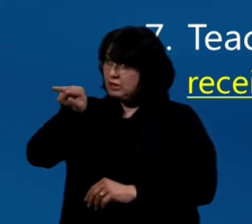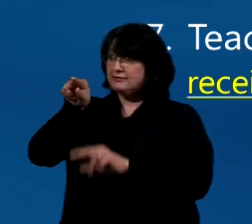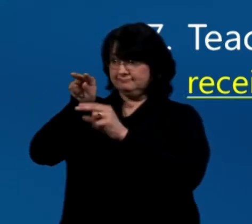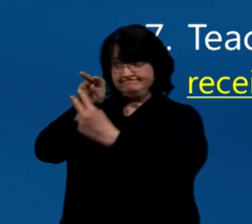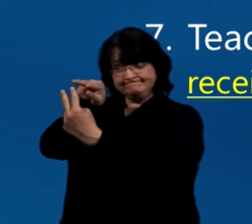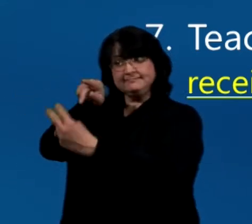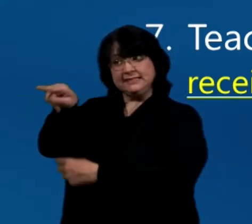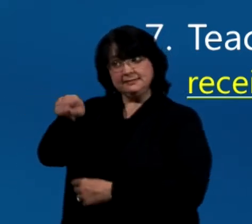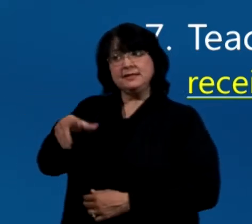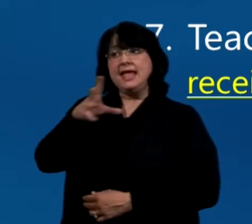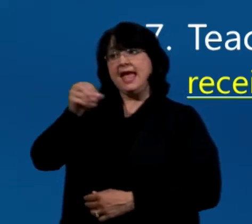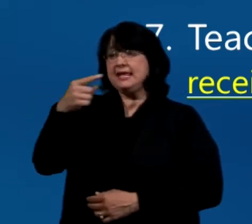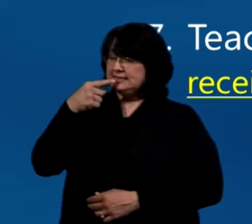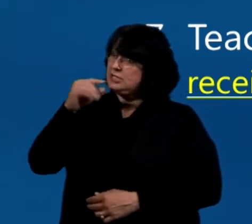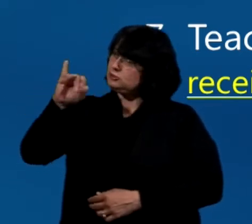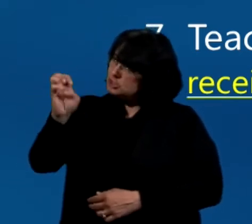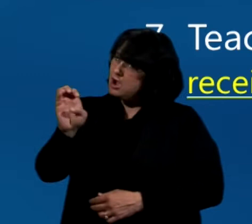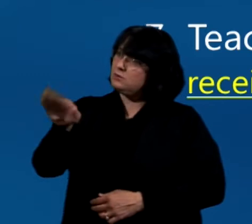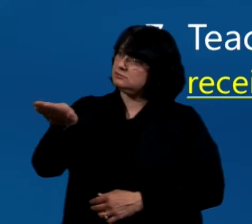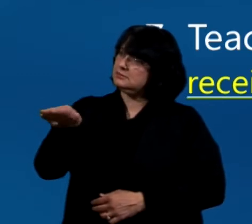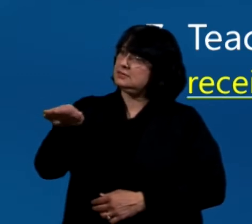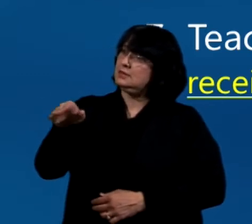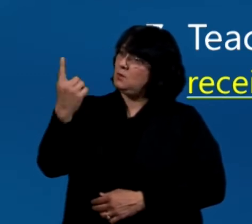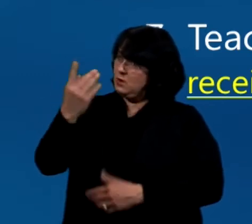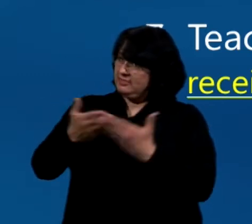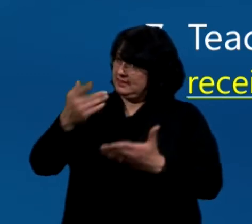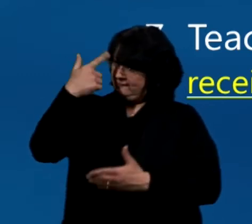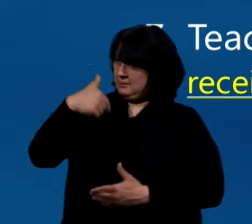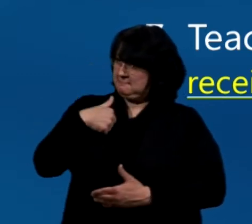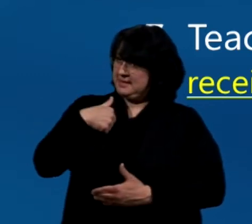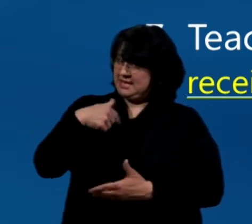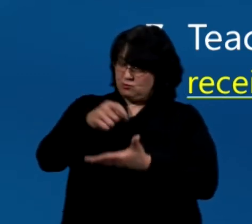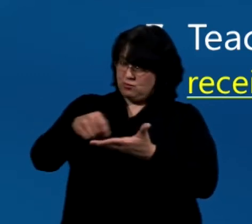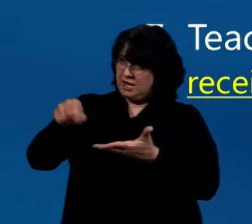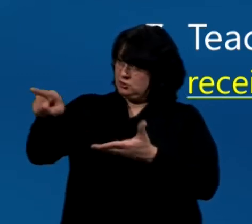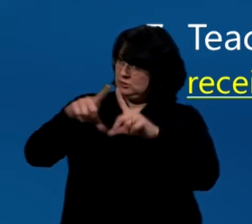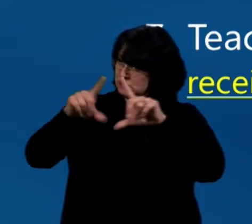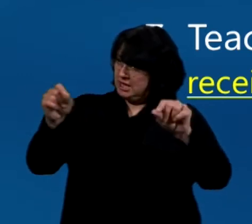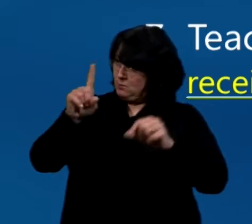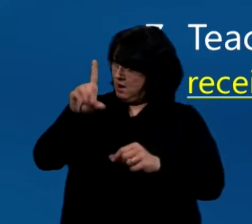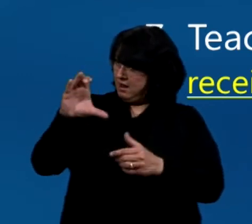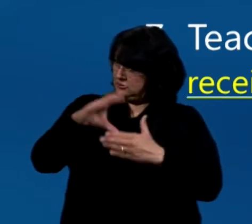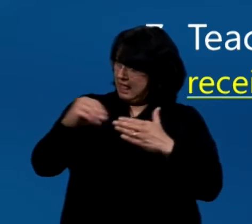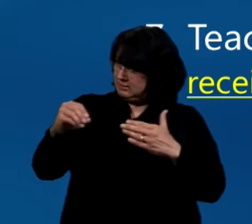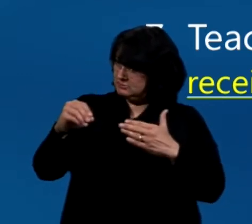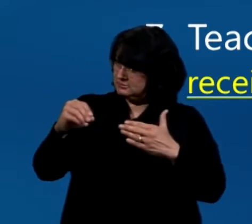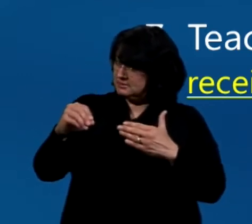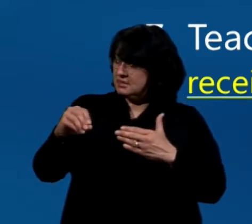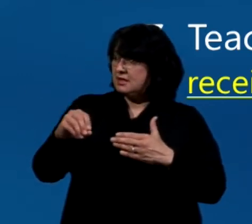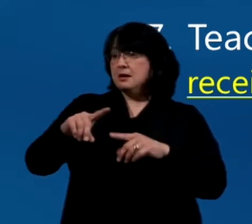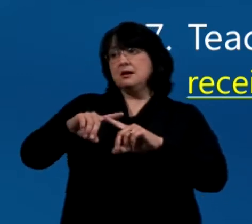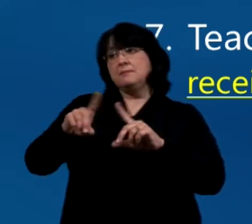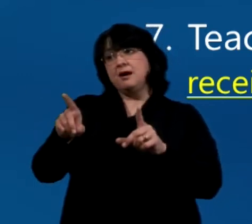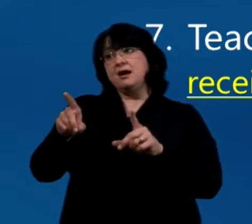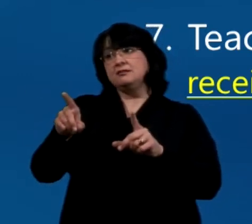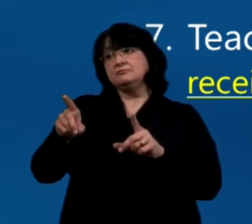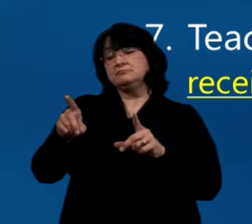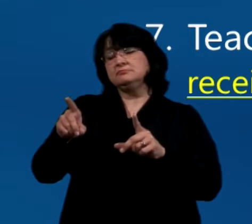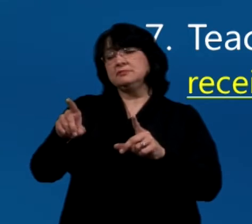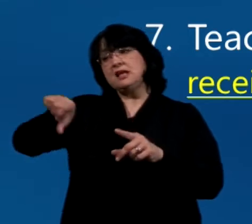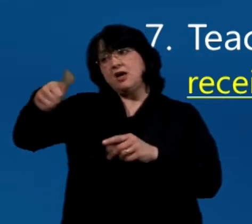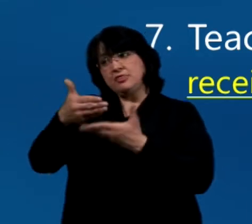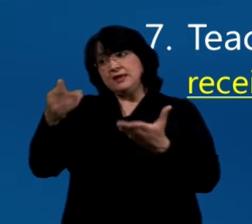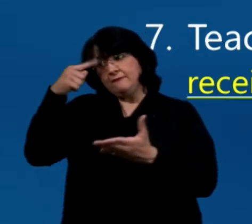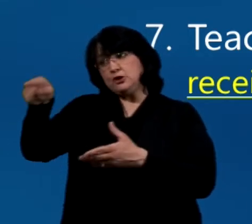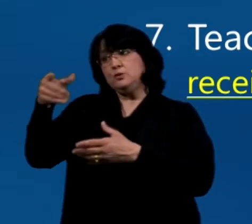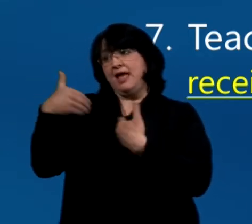say something along the lines of, Joe, it's one thing for me to write you a check for $100, and it's another thing for you to have the faith and